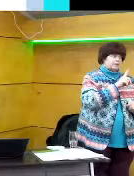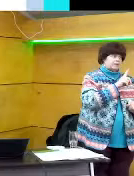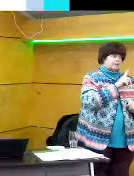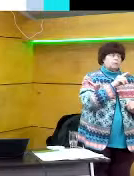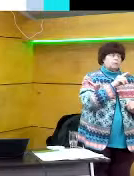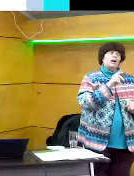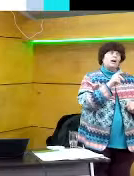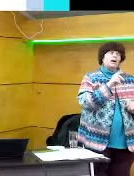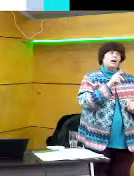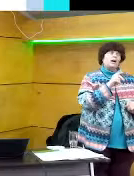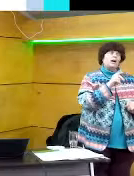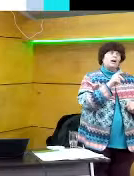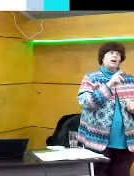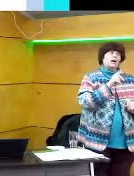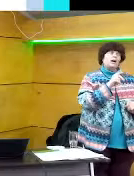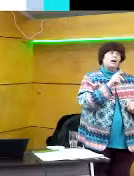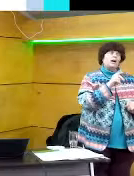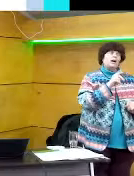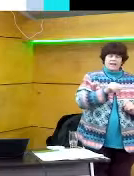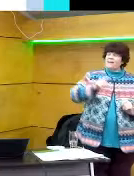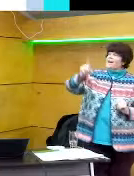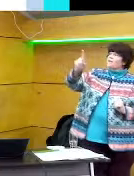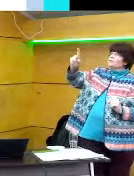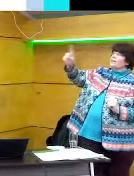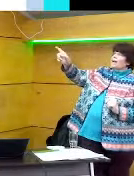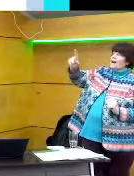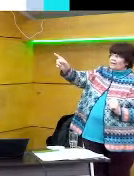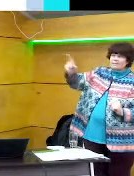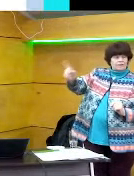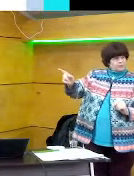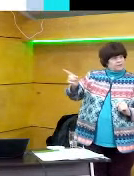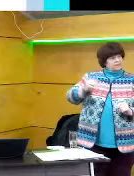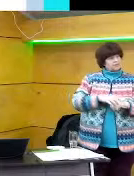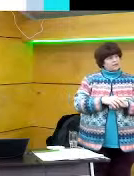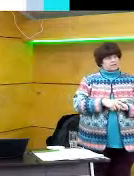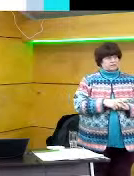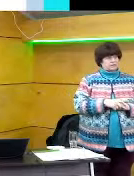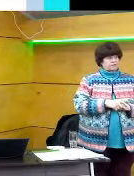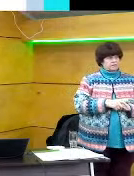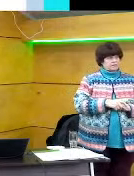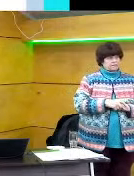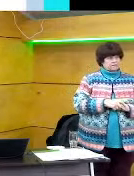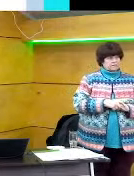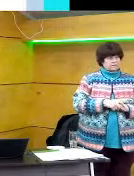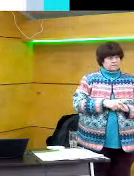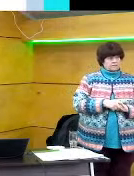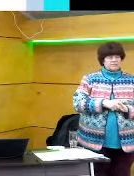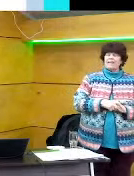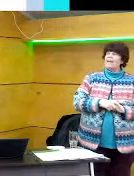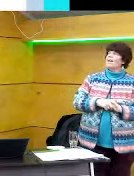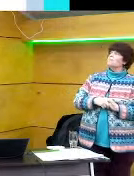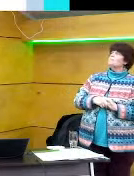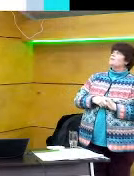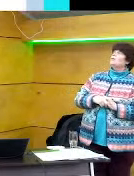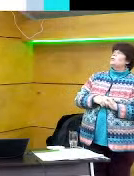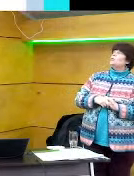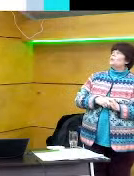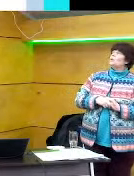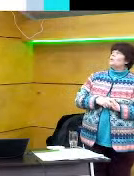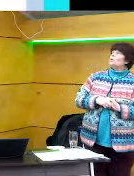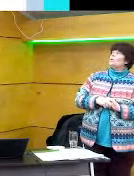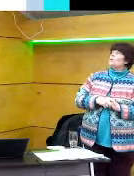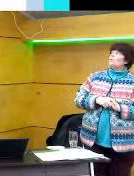it means or how to pronounce it. And now they're going to highlight with another color to have